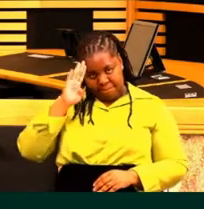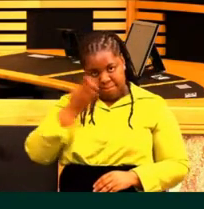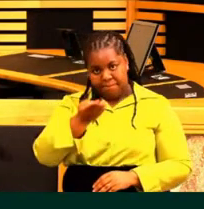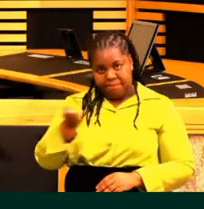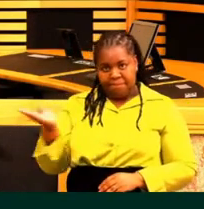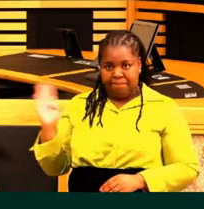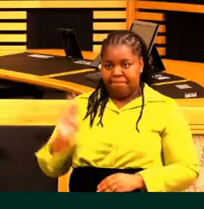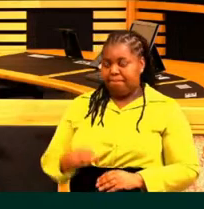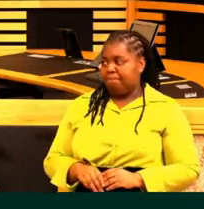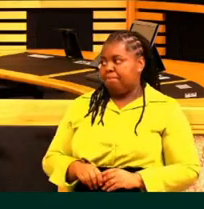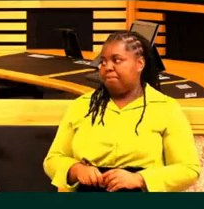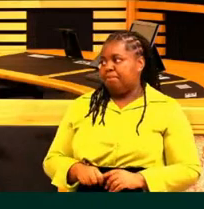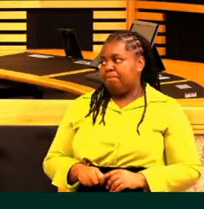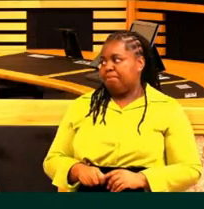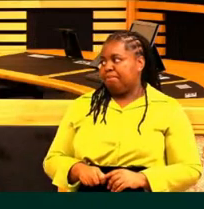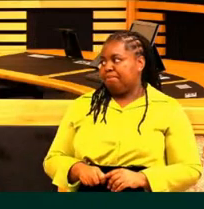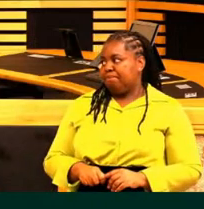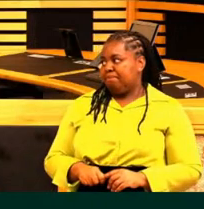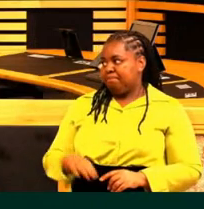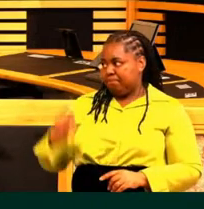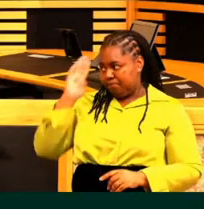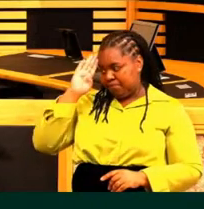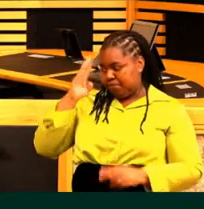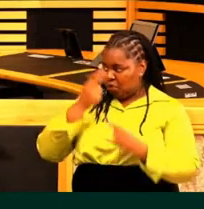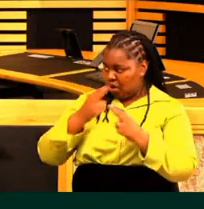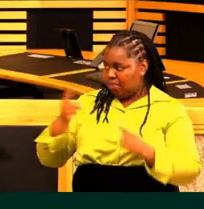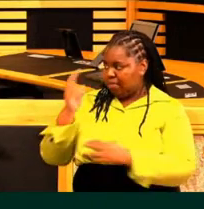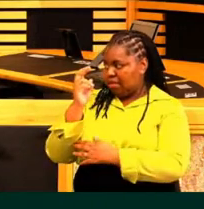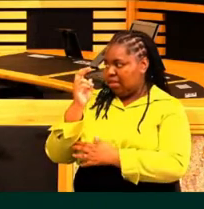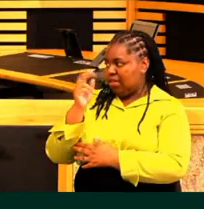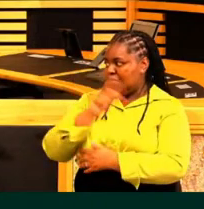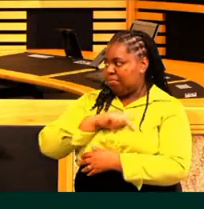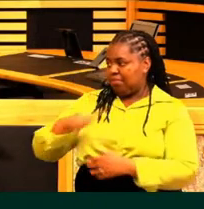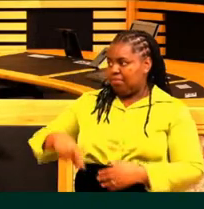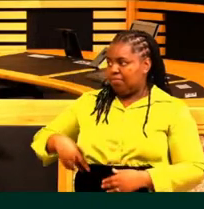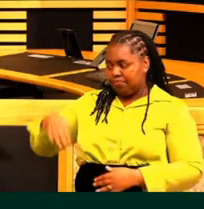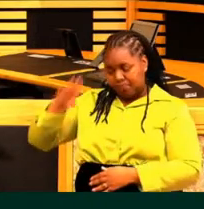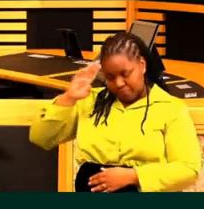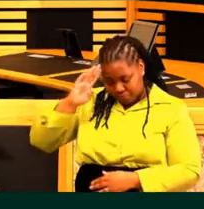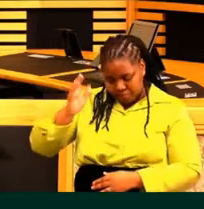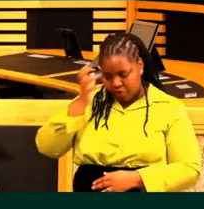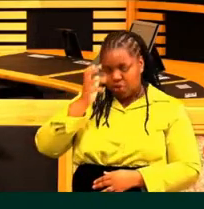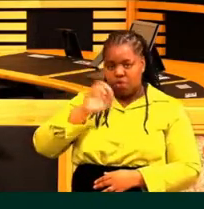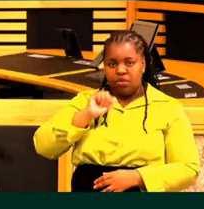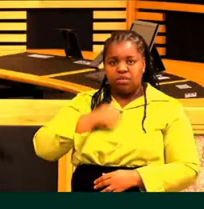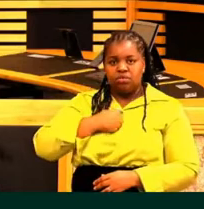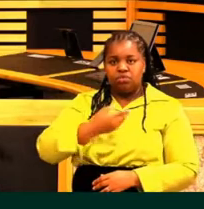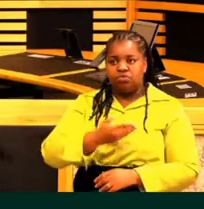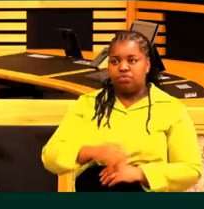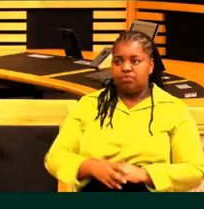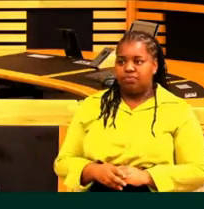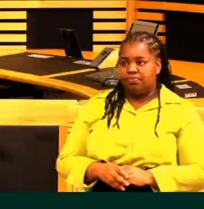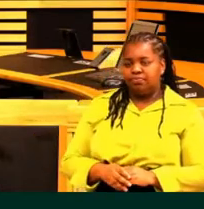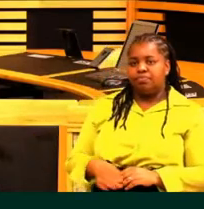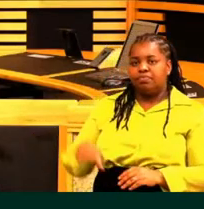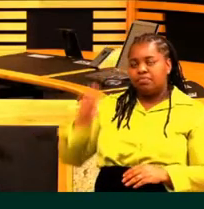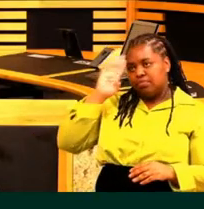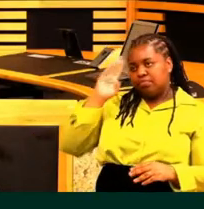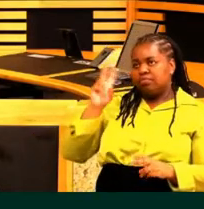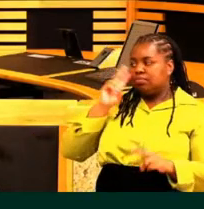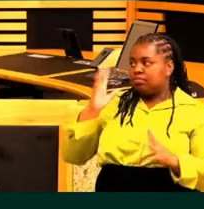house to honorable premiere and cache living horses as well are good foreign